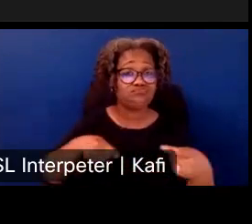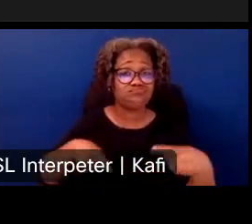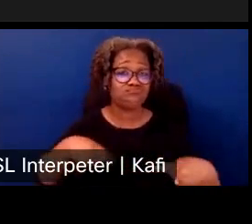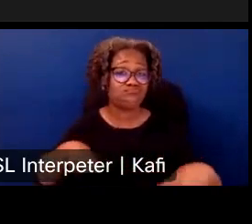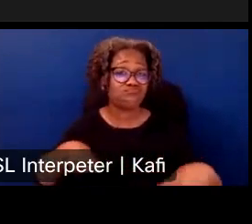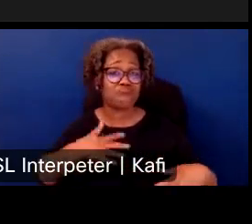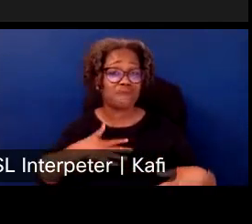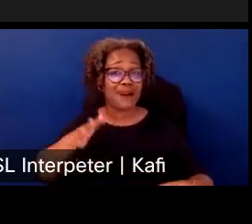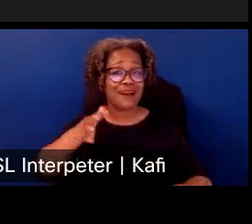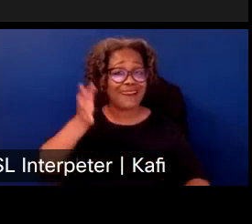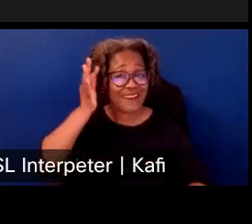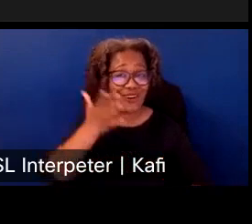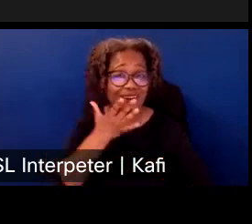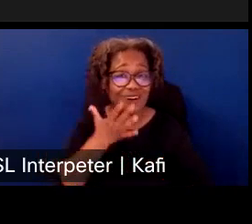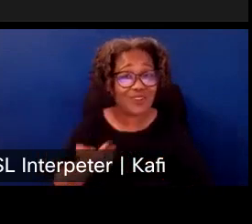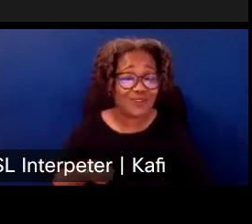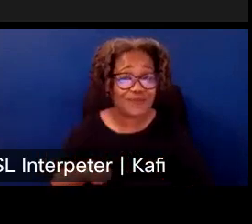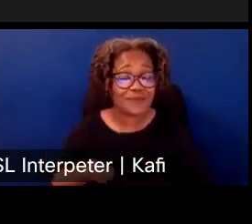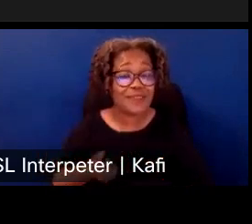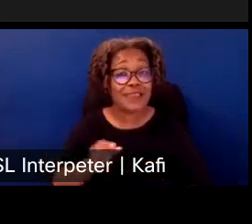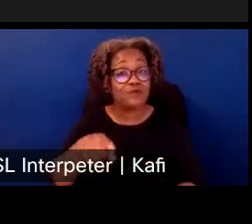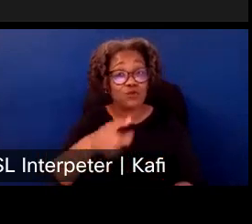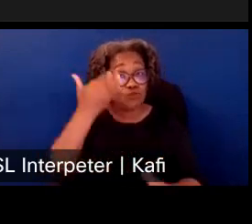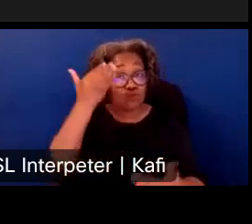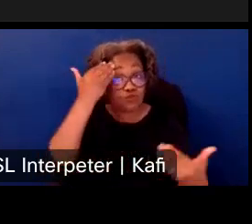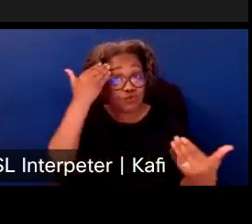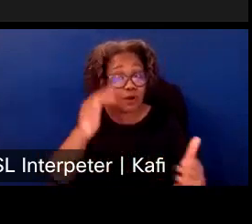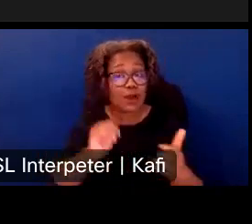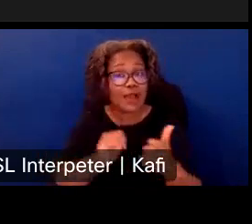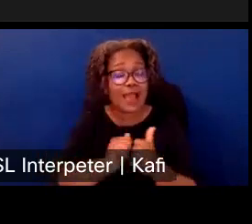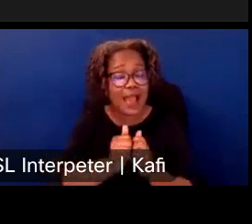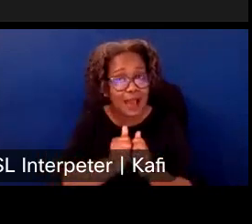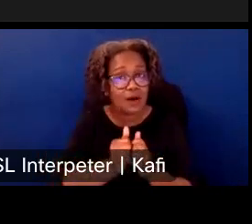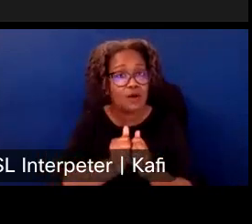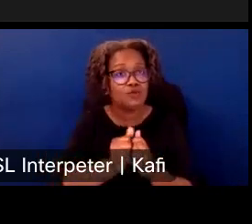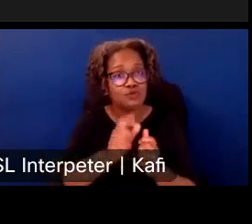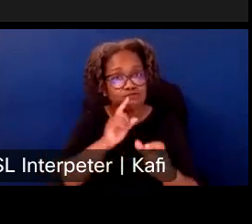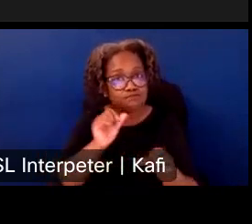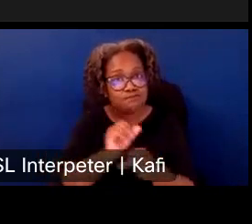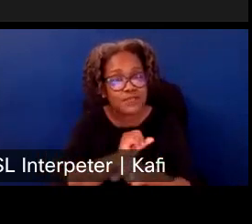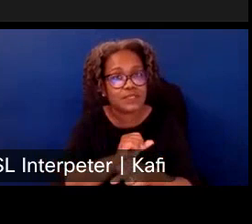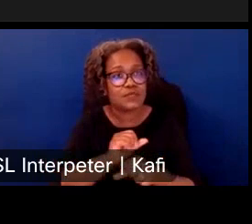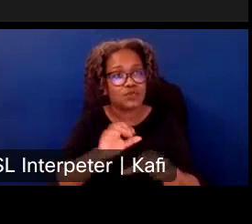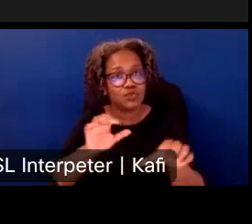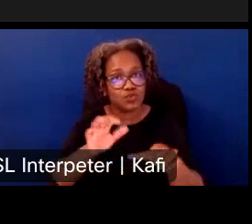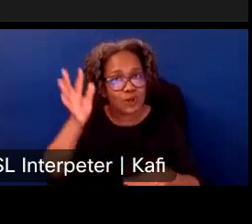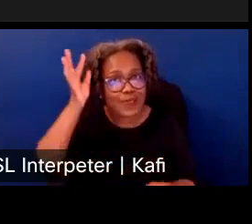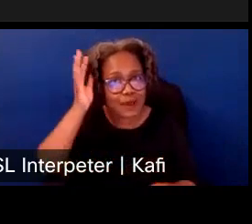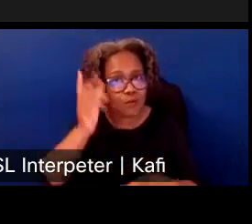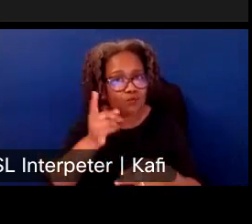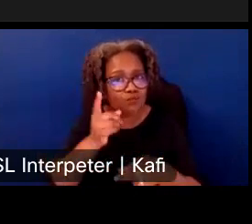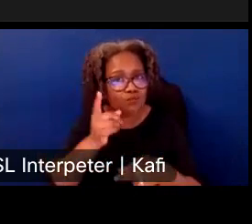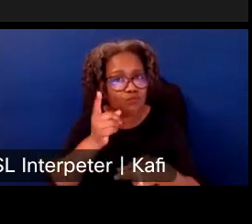know how to deal with it properly, you could easily damage your hair and